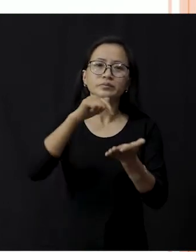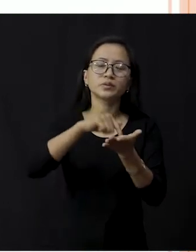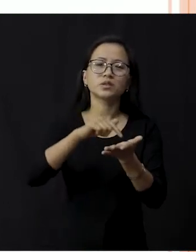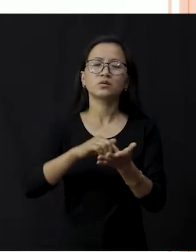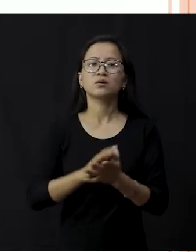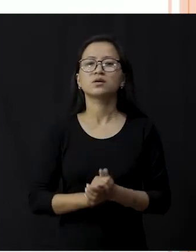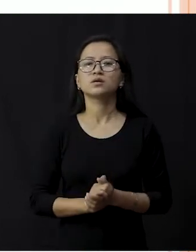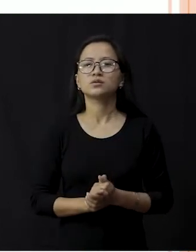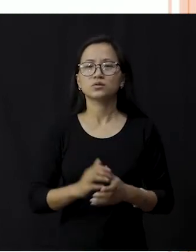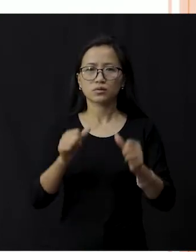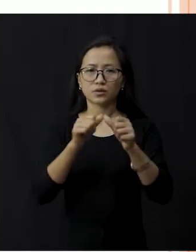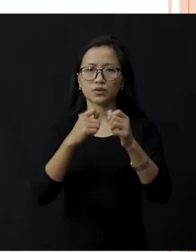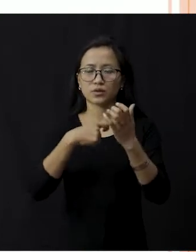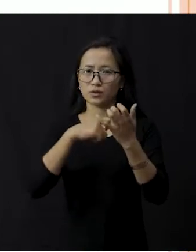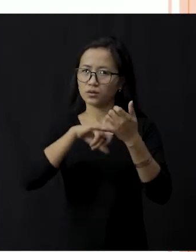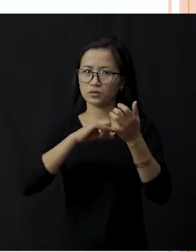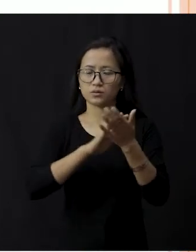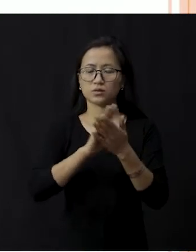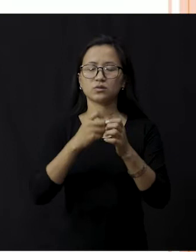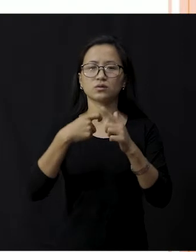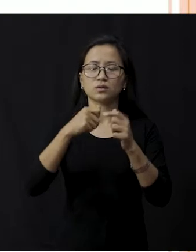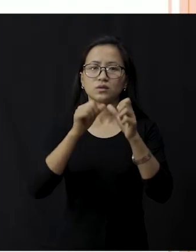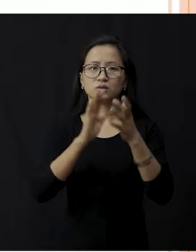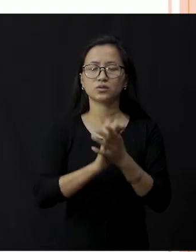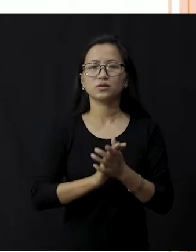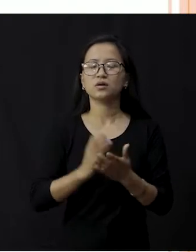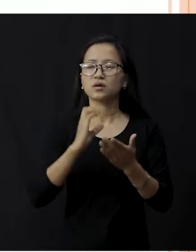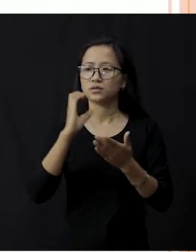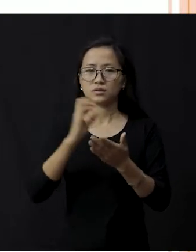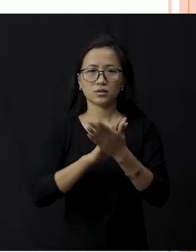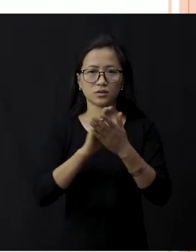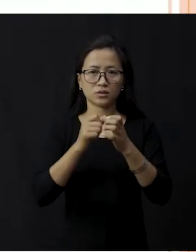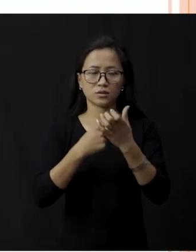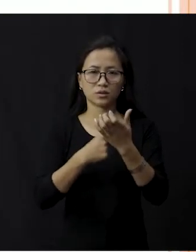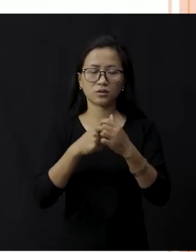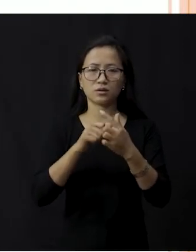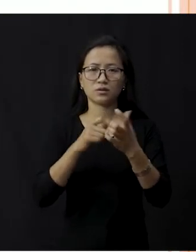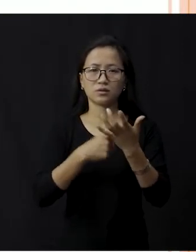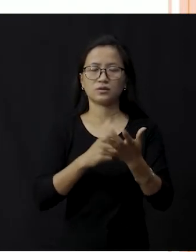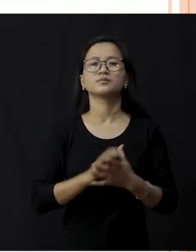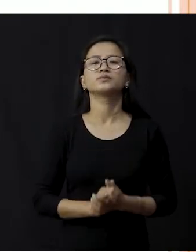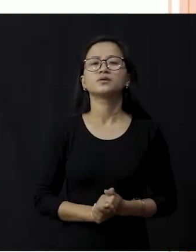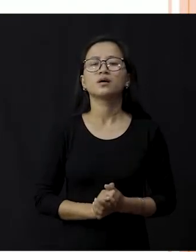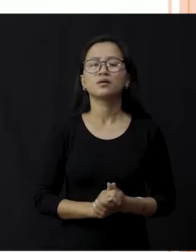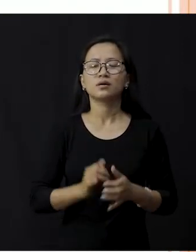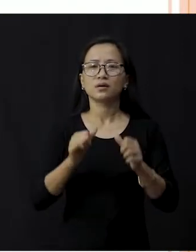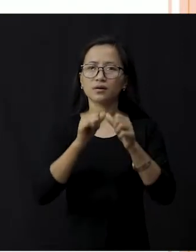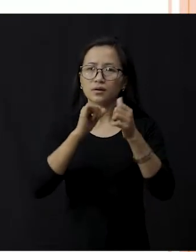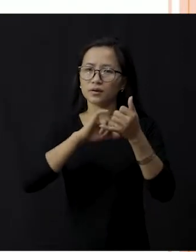called Ashoka Chakra. This wheel is called Ashoka Chakra. Spelling